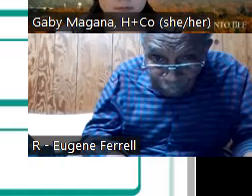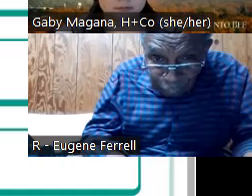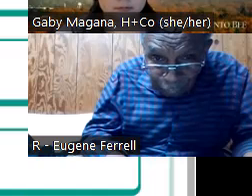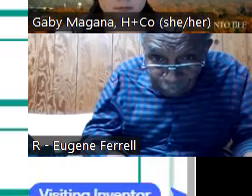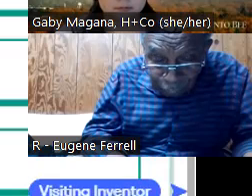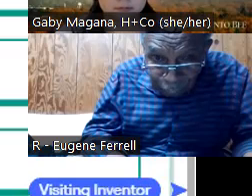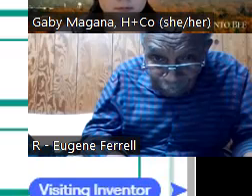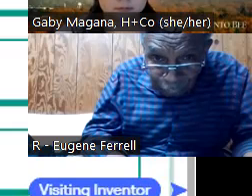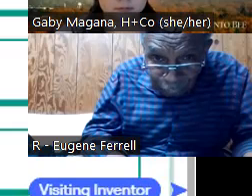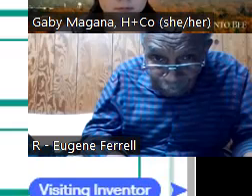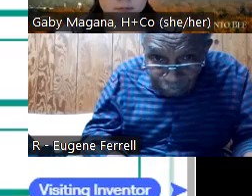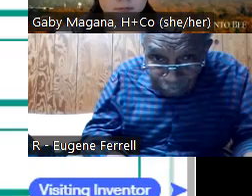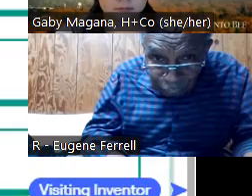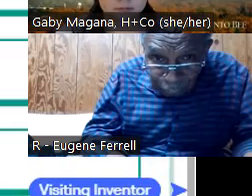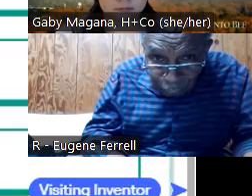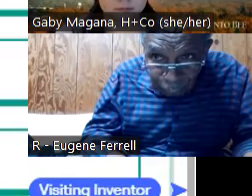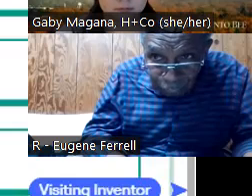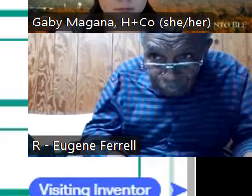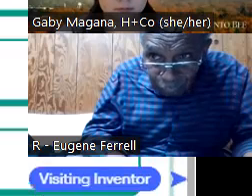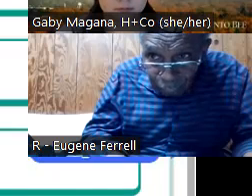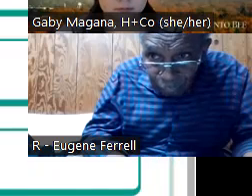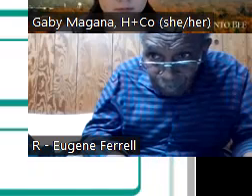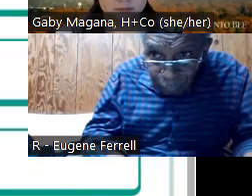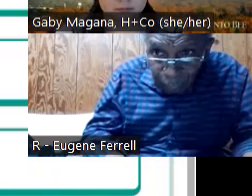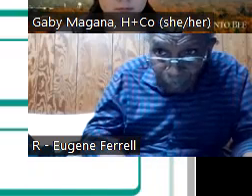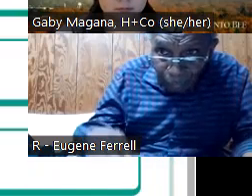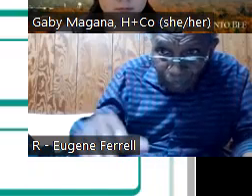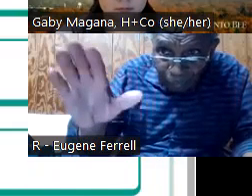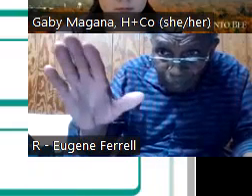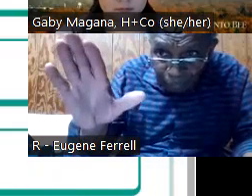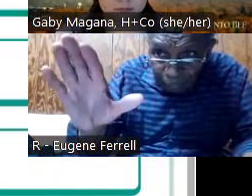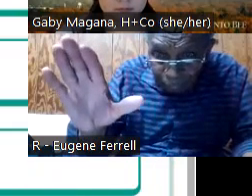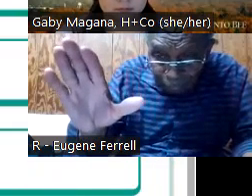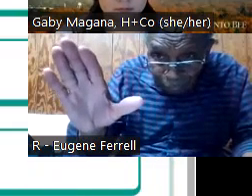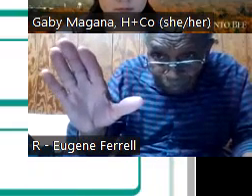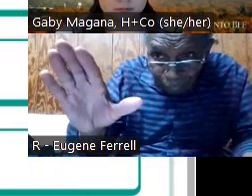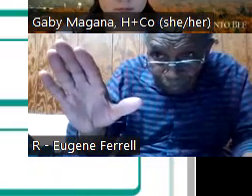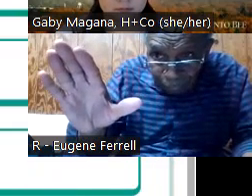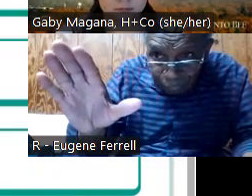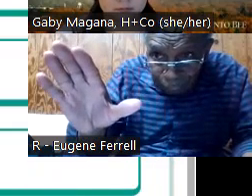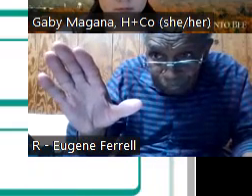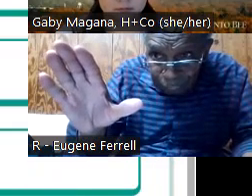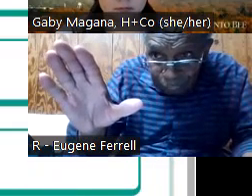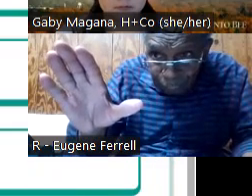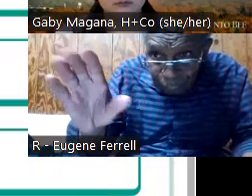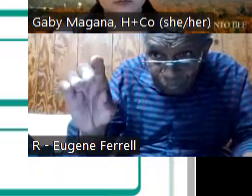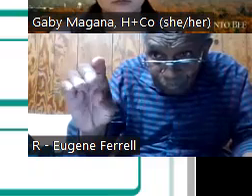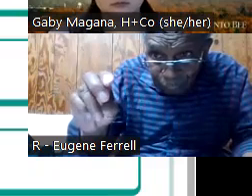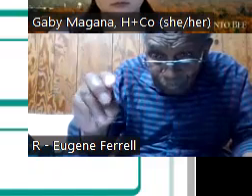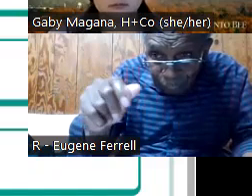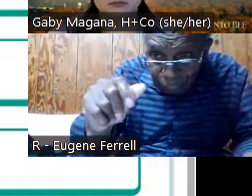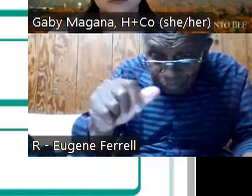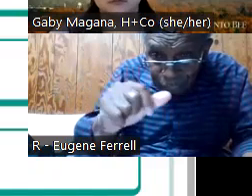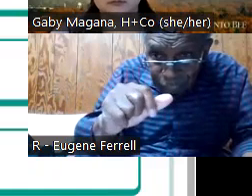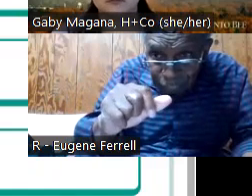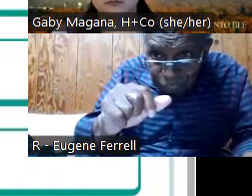cannot imagine, you know, I mean, that's really, you know, I mean, they are very much polluting.